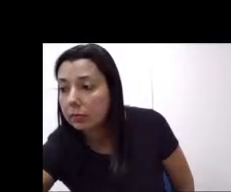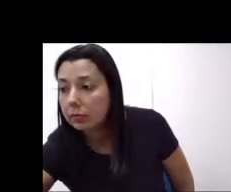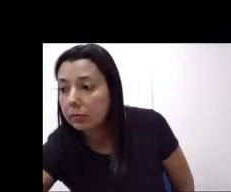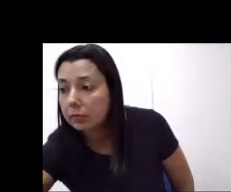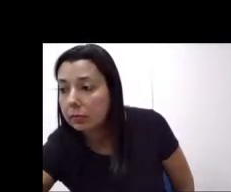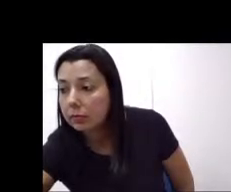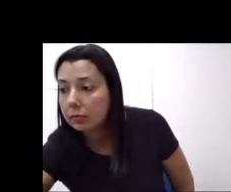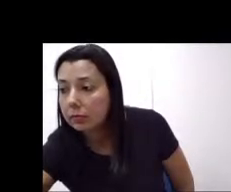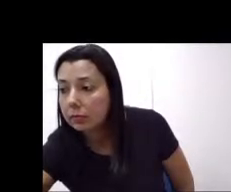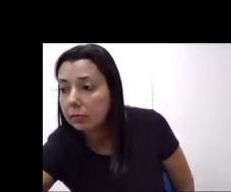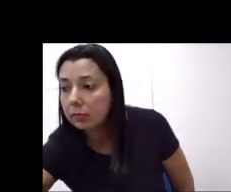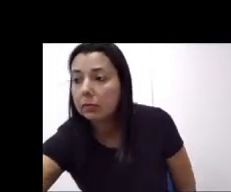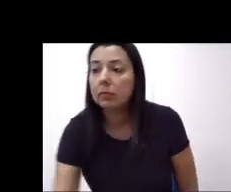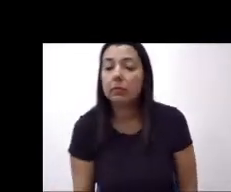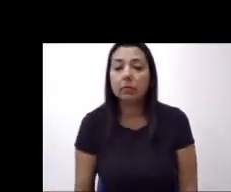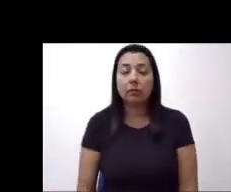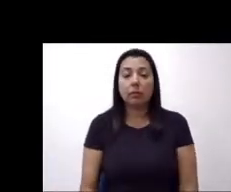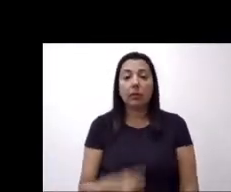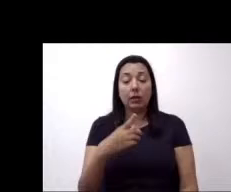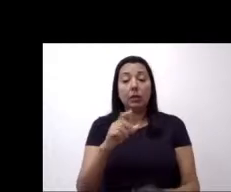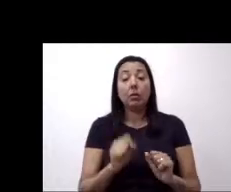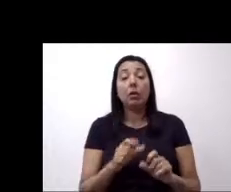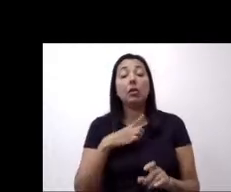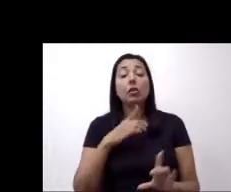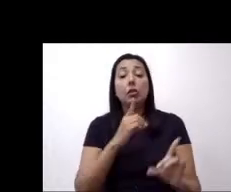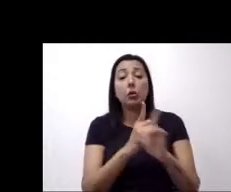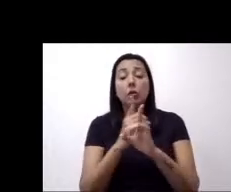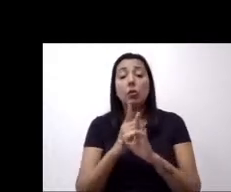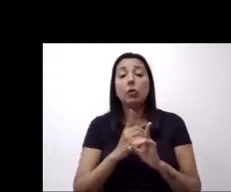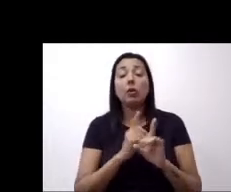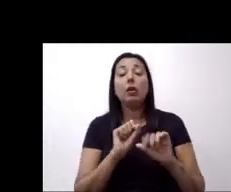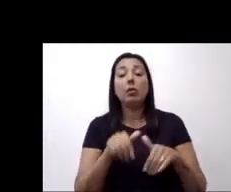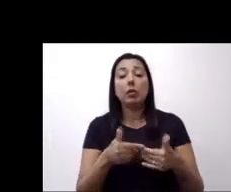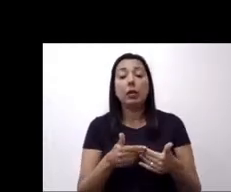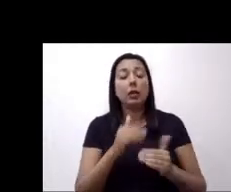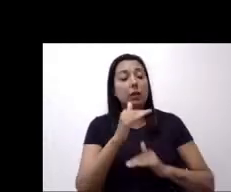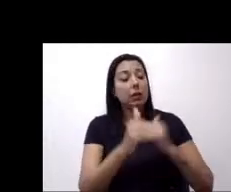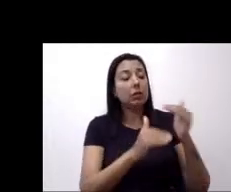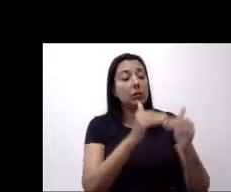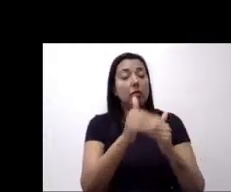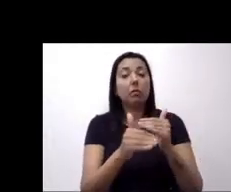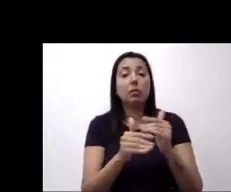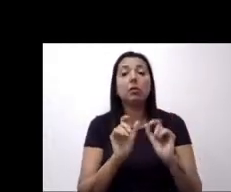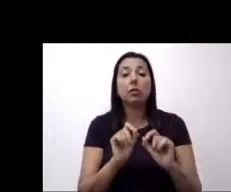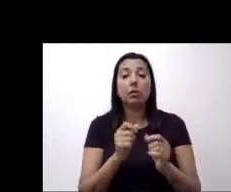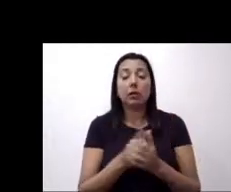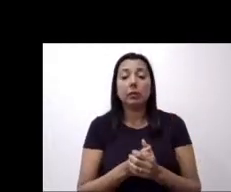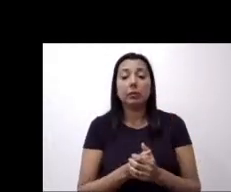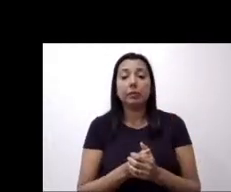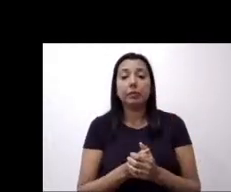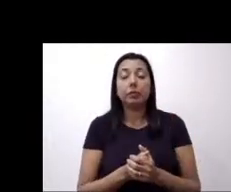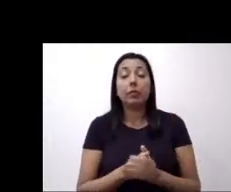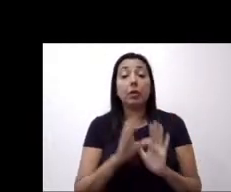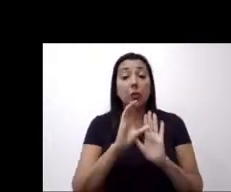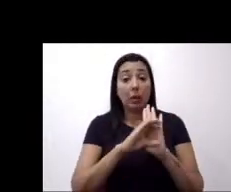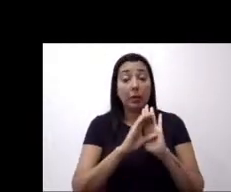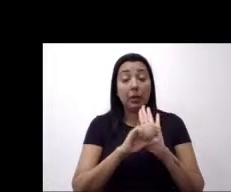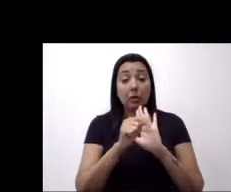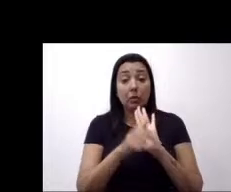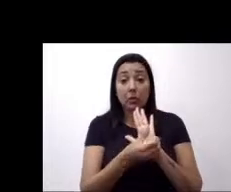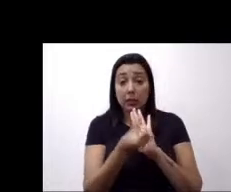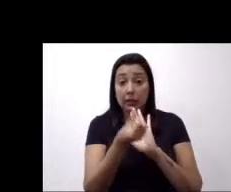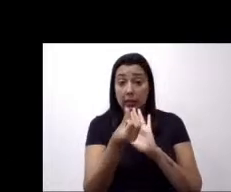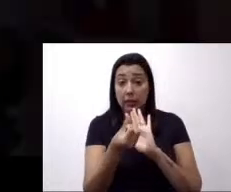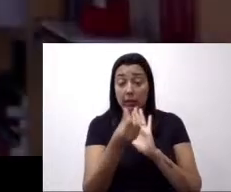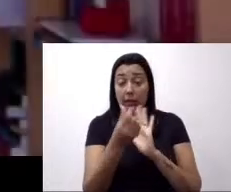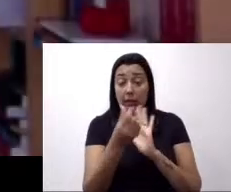You can find it, of course, developed in the chapter 6 of the book. And Philippe mentioned very recent research he